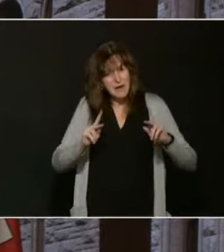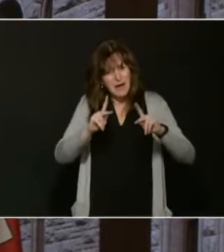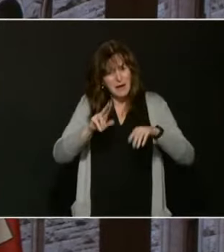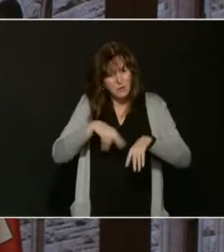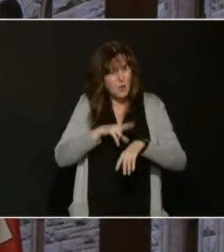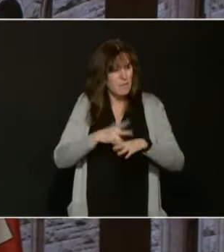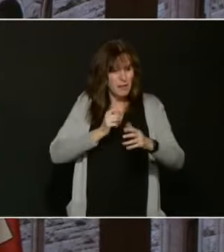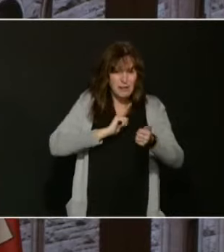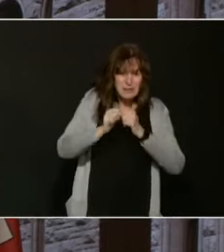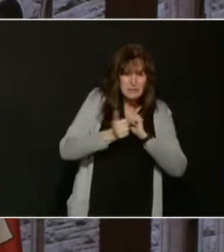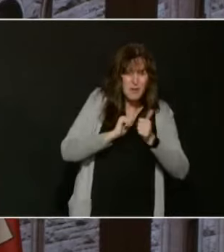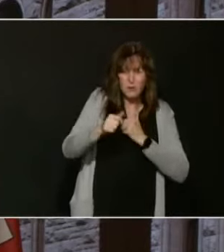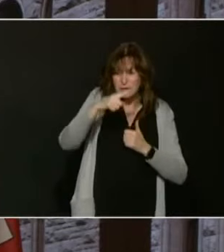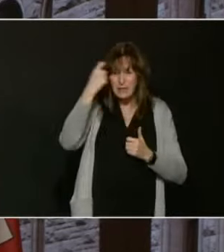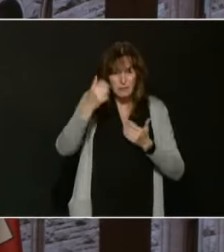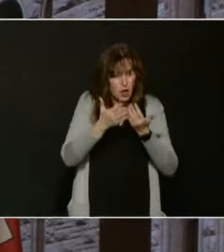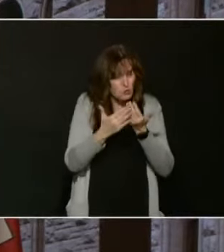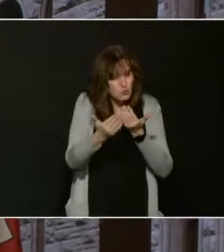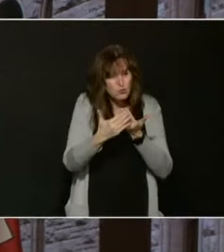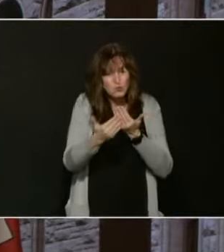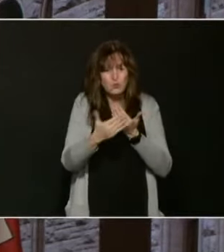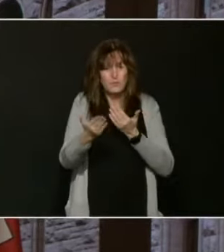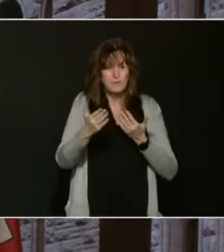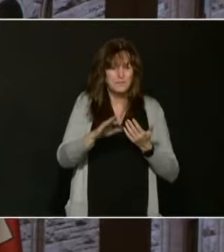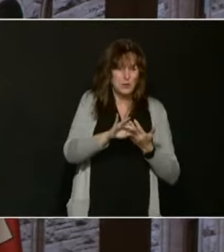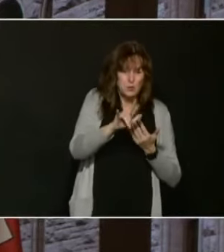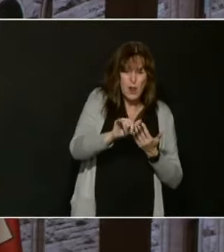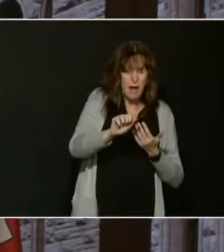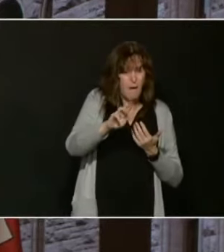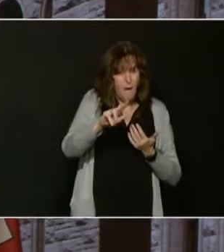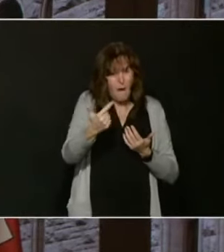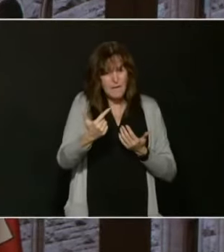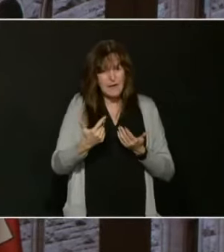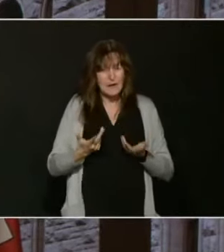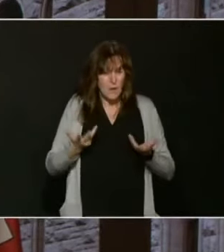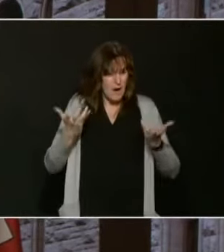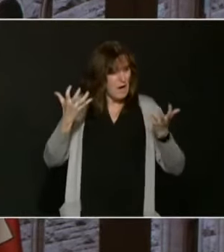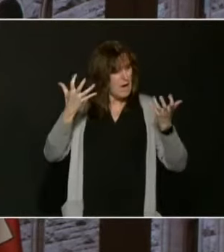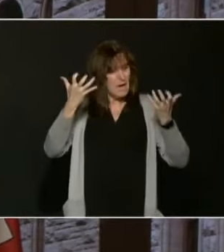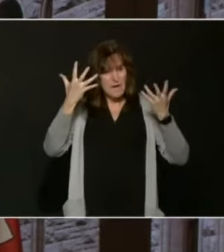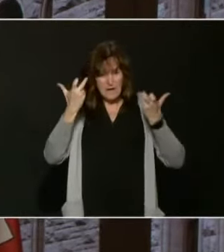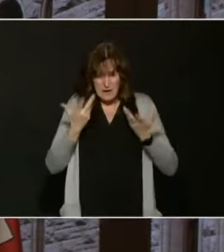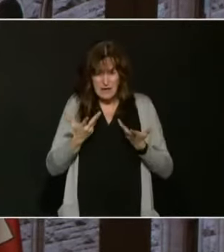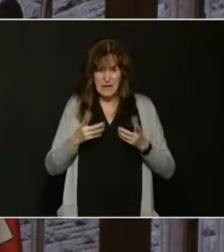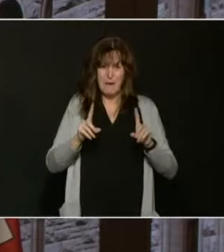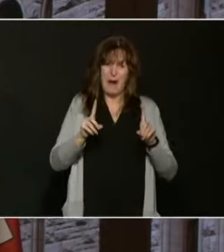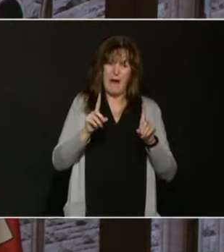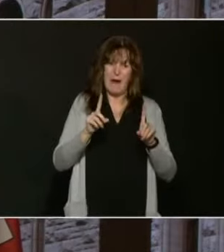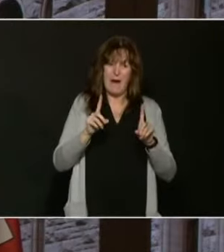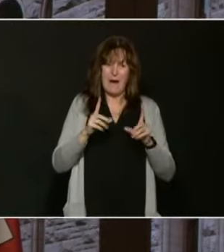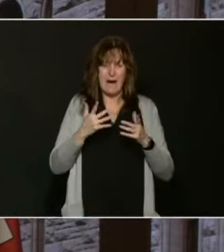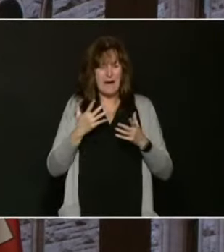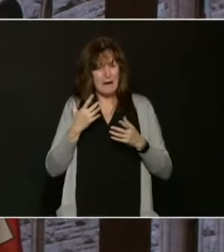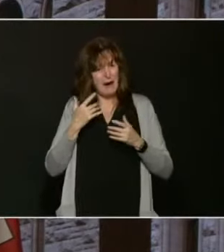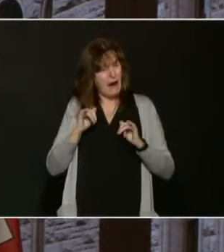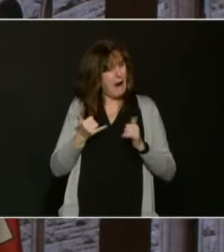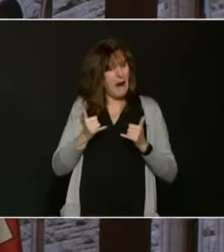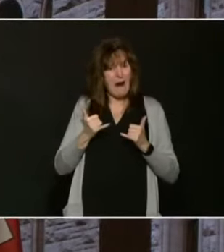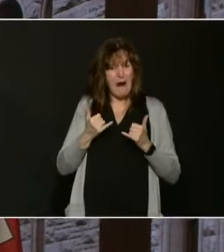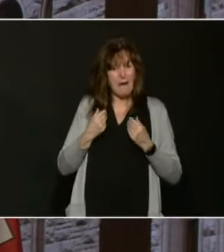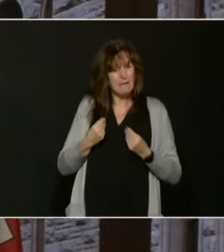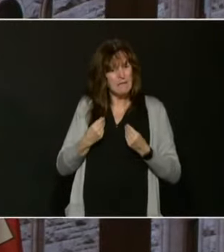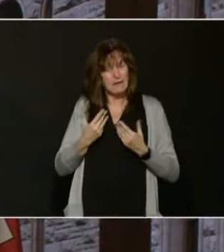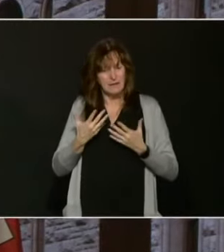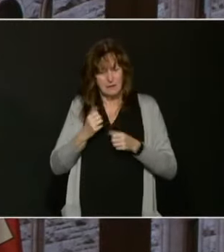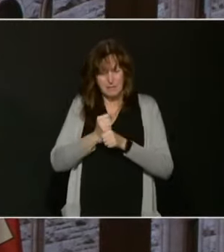there, we're having our public health measures table is looking at that. What would be the proper checks and balances to make sure, because as Dr. Brown